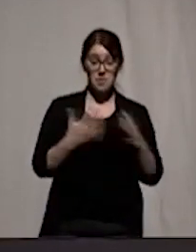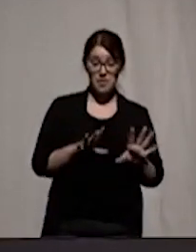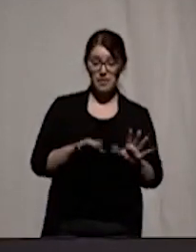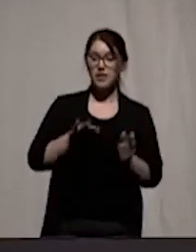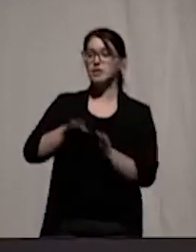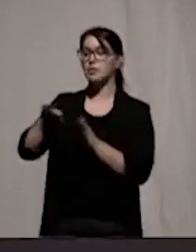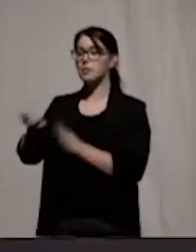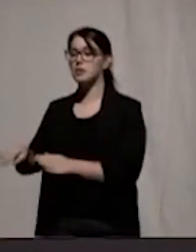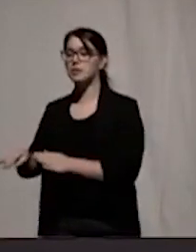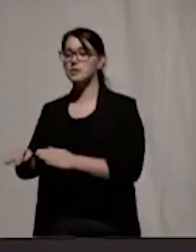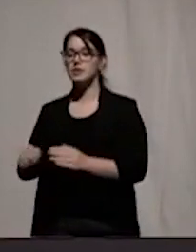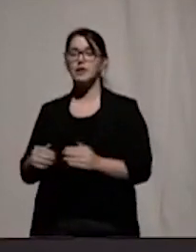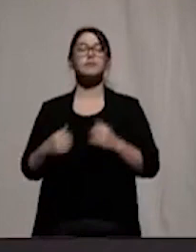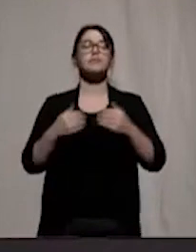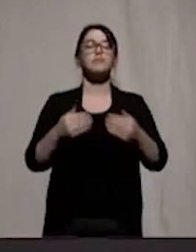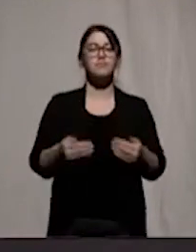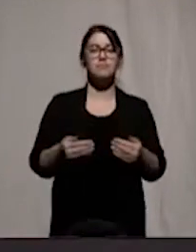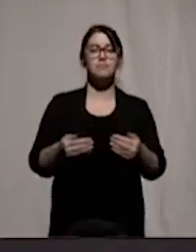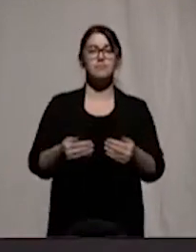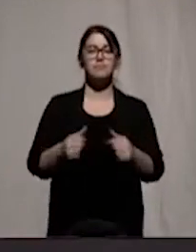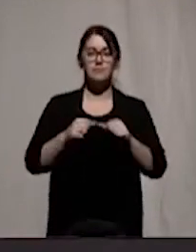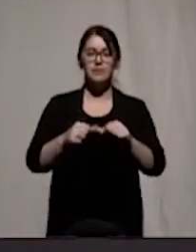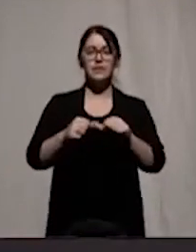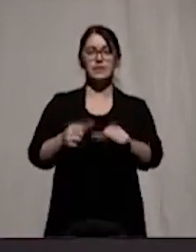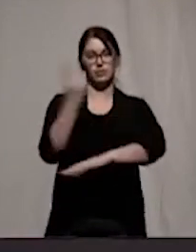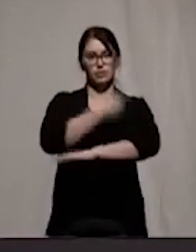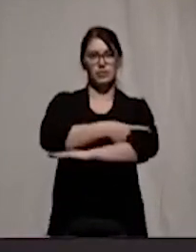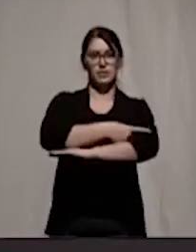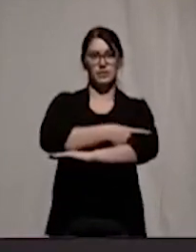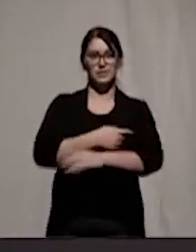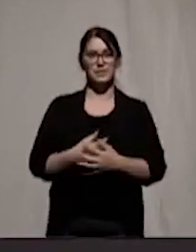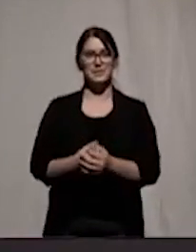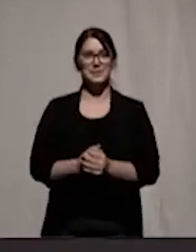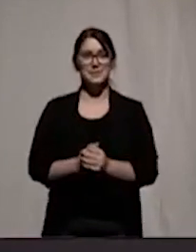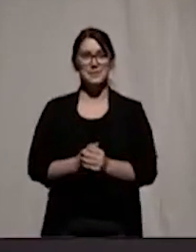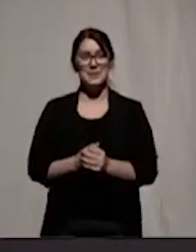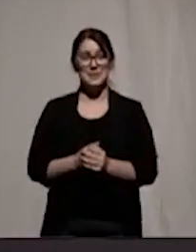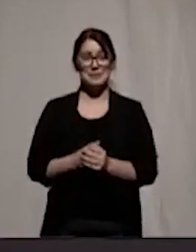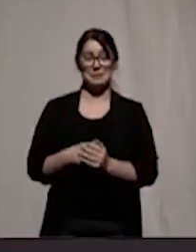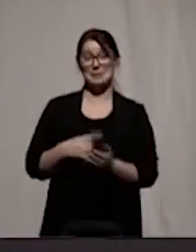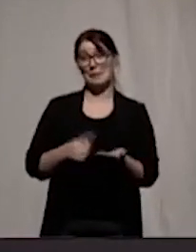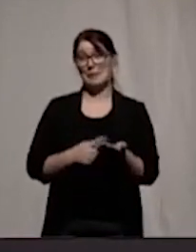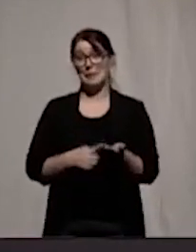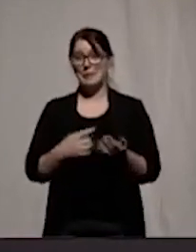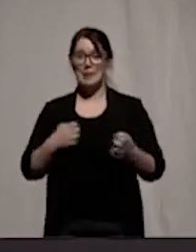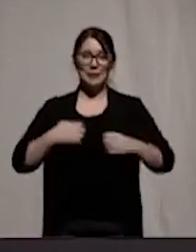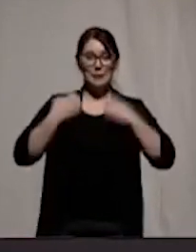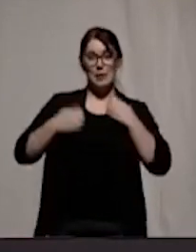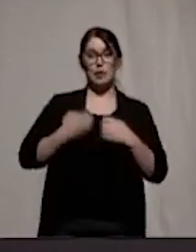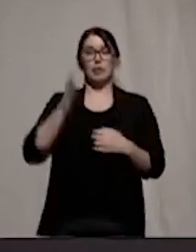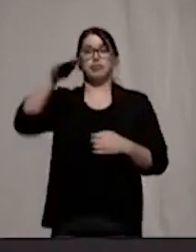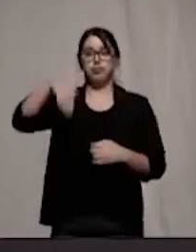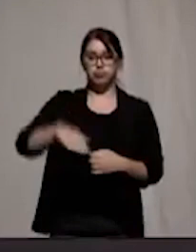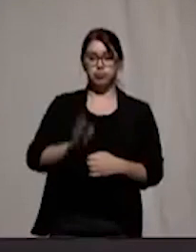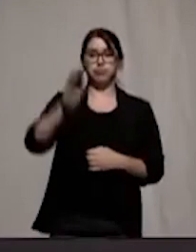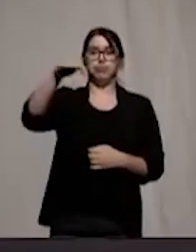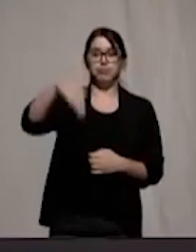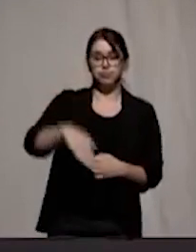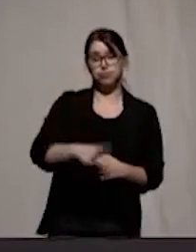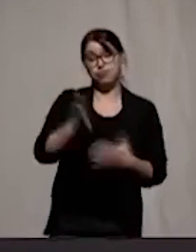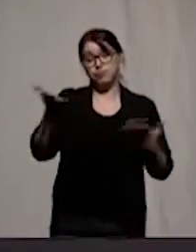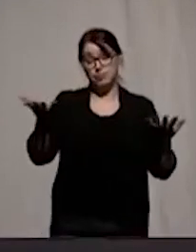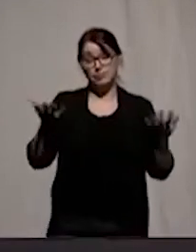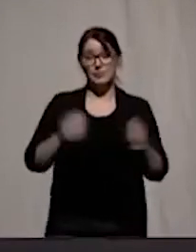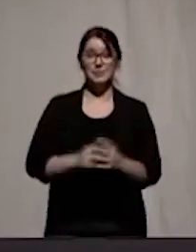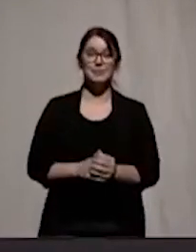have a good time with your day. But it's a fun little emotional roller coaster ride. You get some really cool creative stuff out of it. But